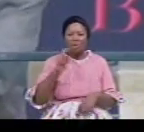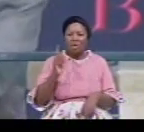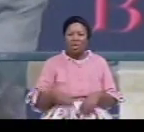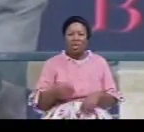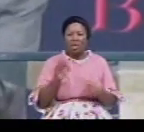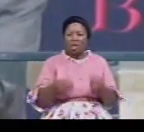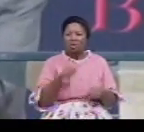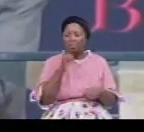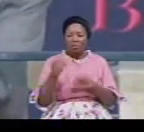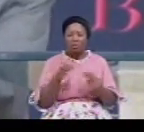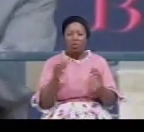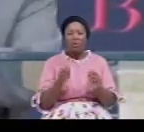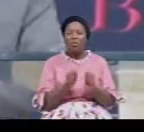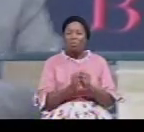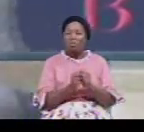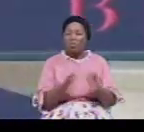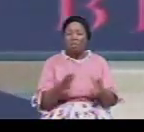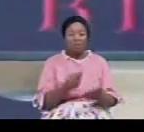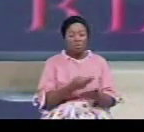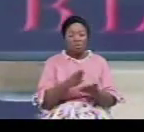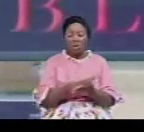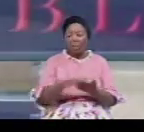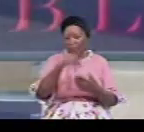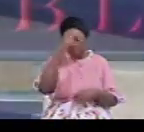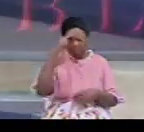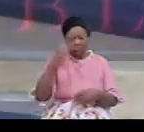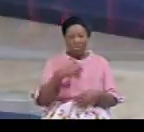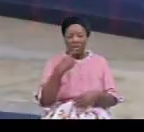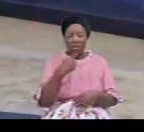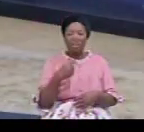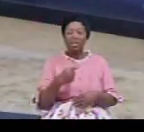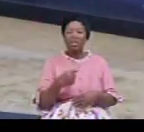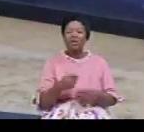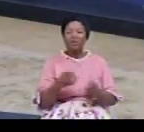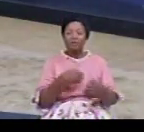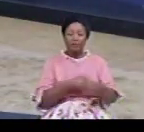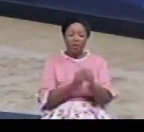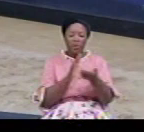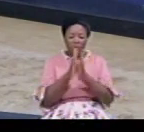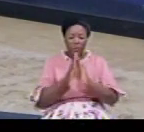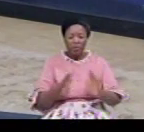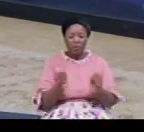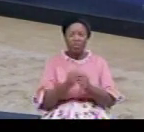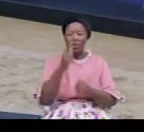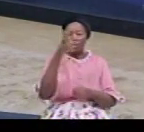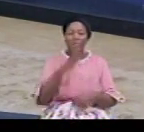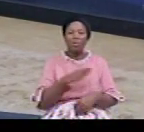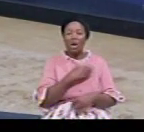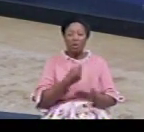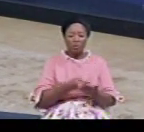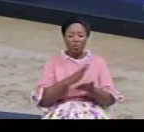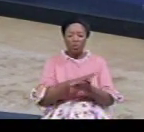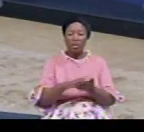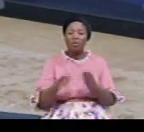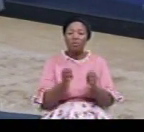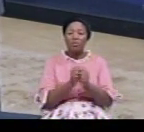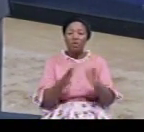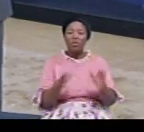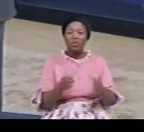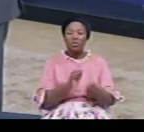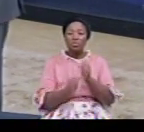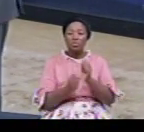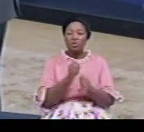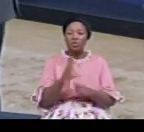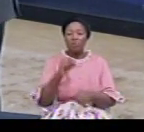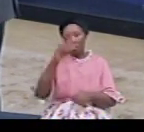holiness, because it says, follow peace with God and holiness, without which no man shall